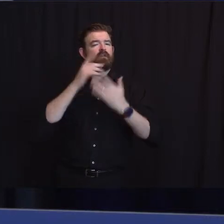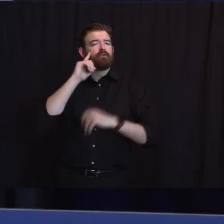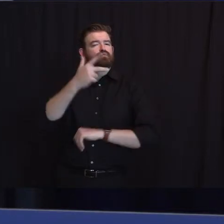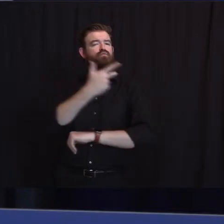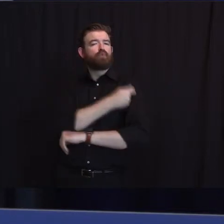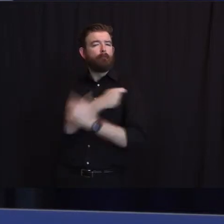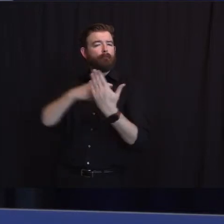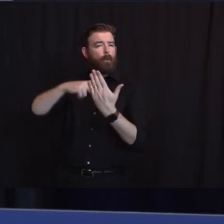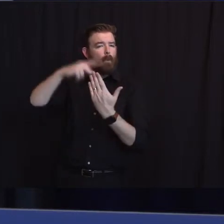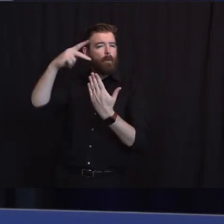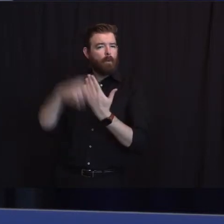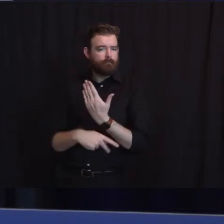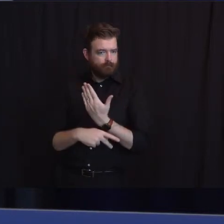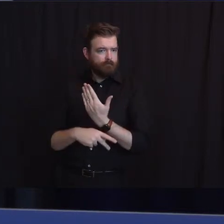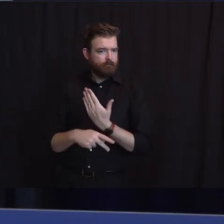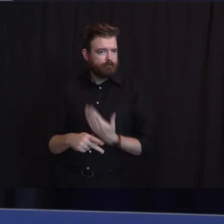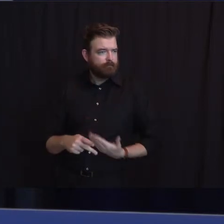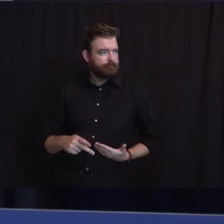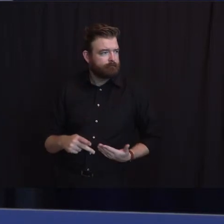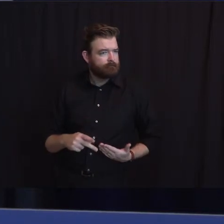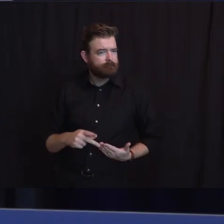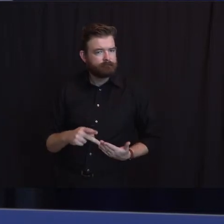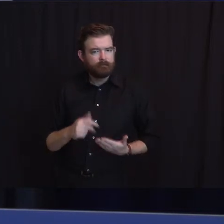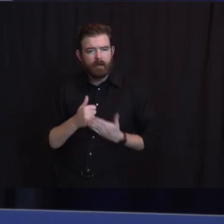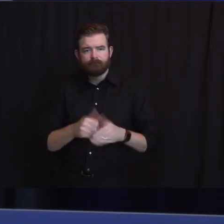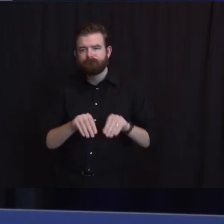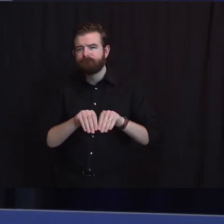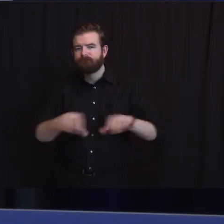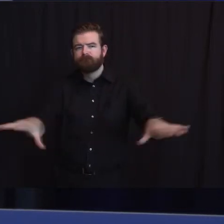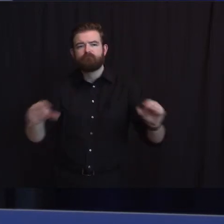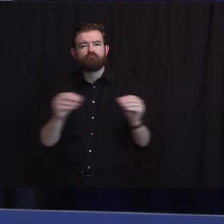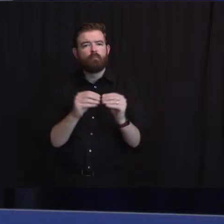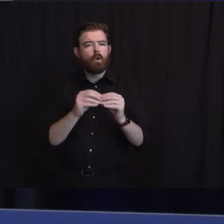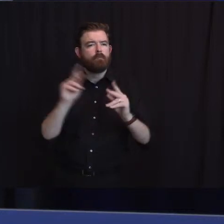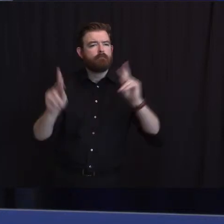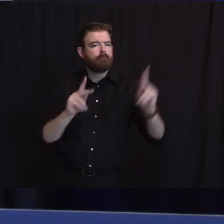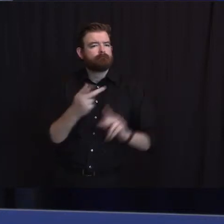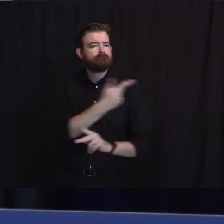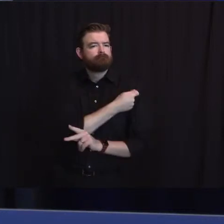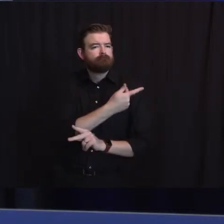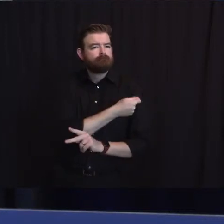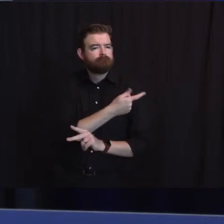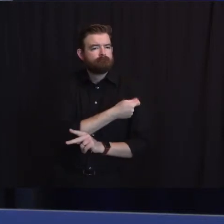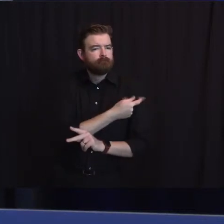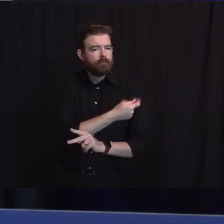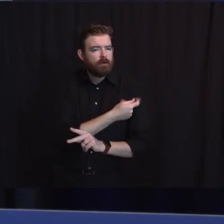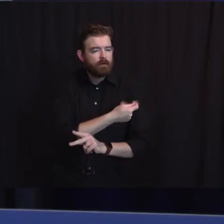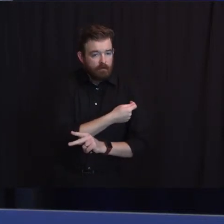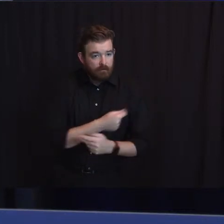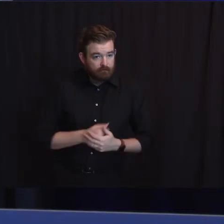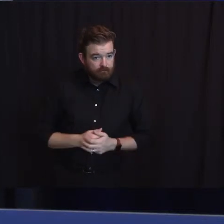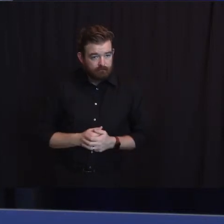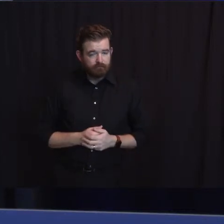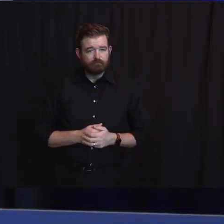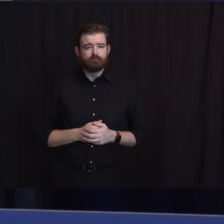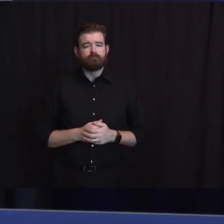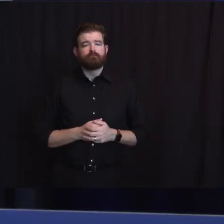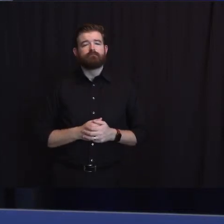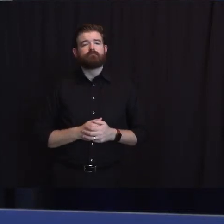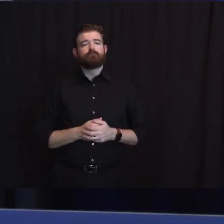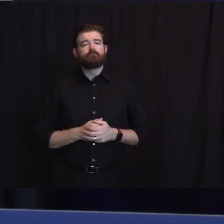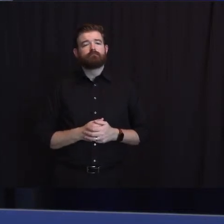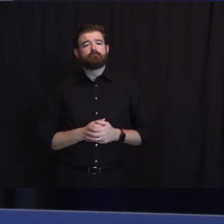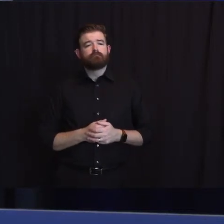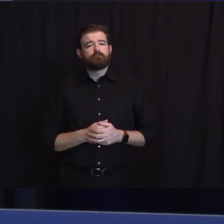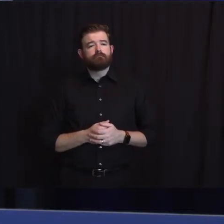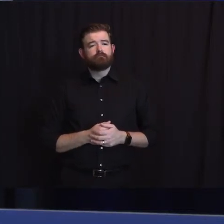Governor's Office, the First Lady's Office, the New Jersey Pandemic Relief Fund, the Department of Health, and faith leaders, Grateful for the